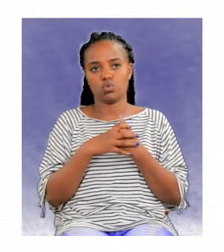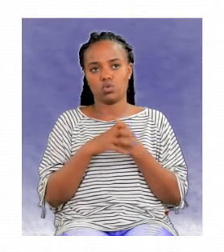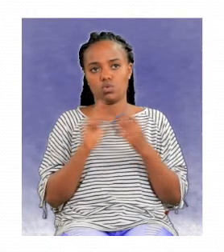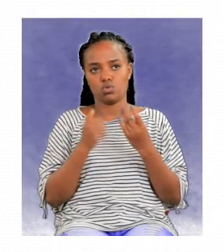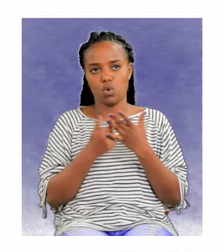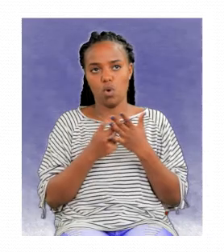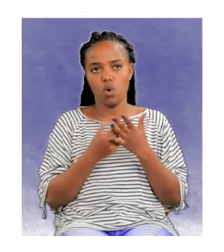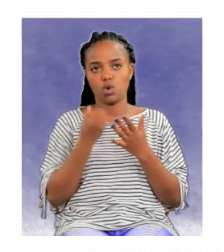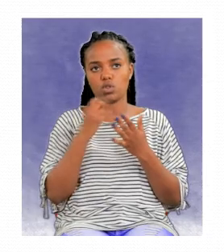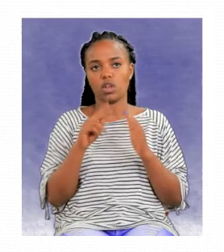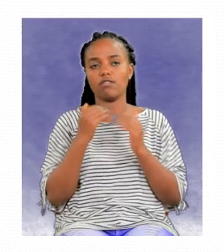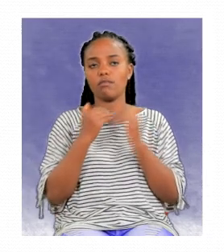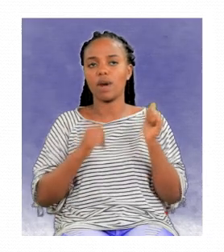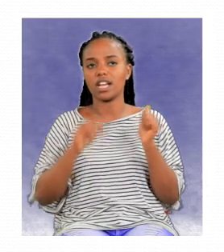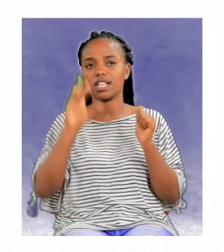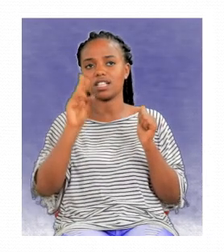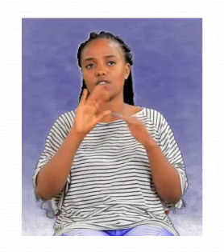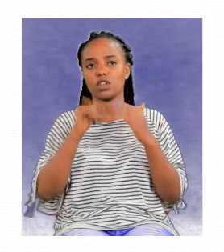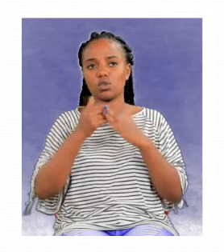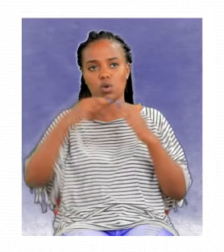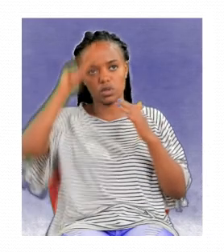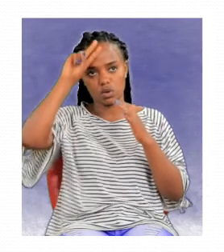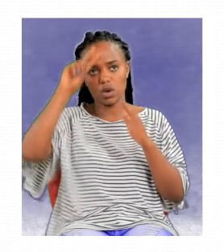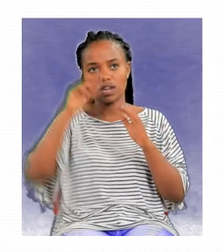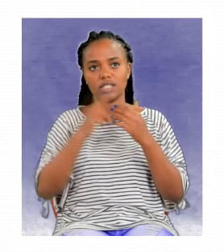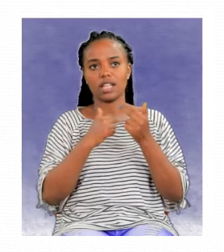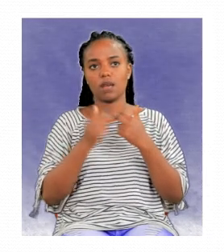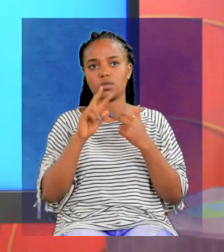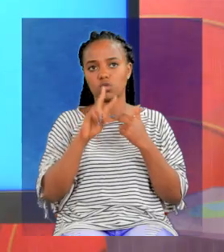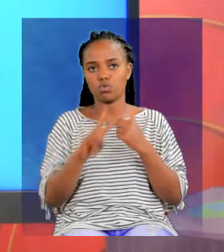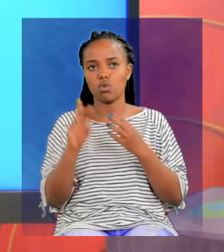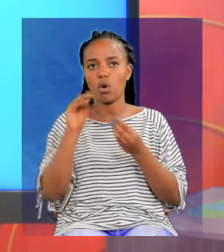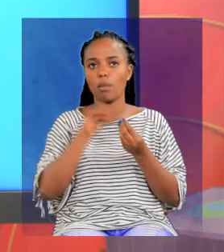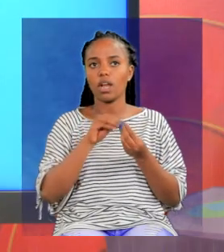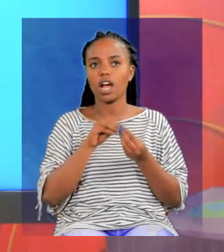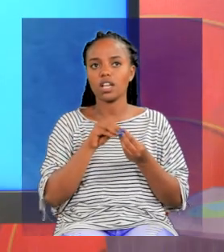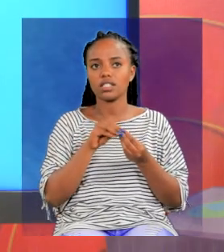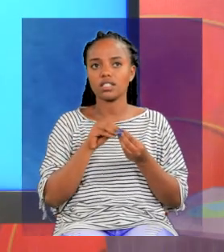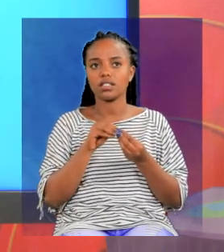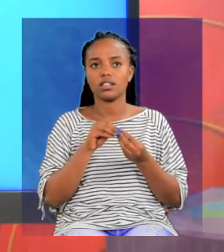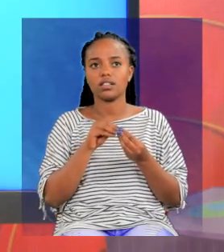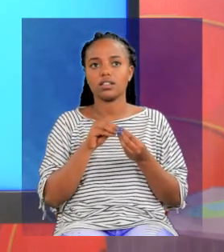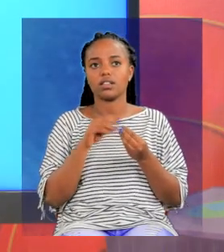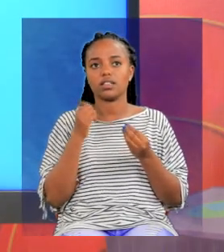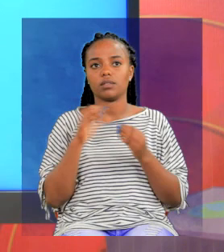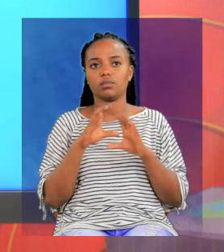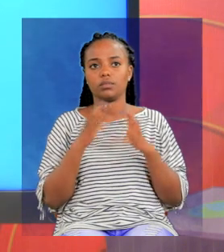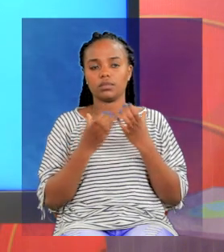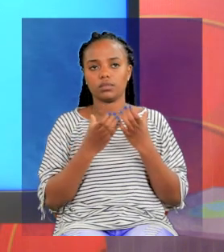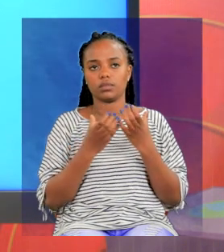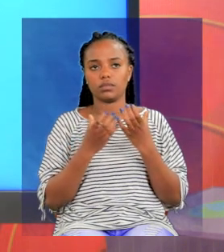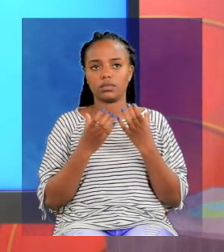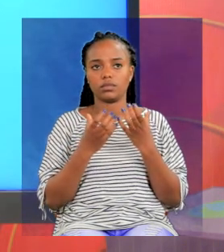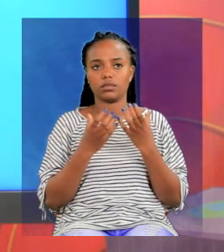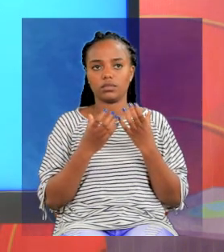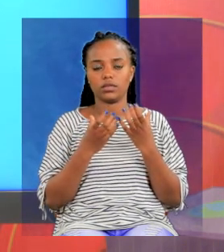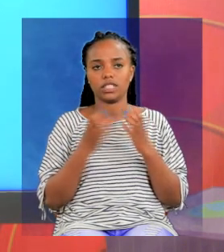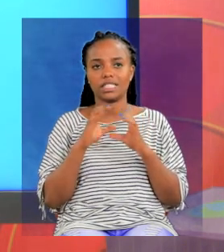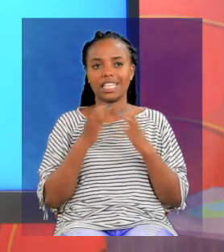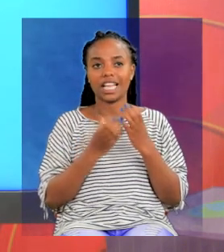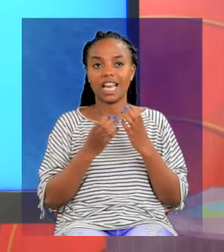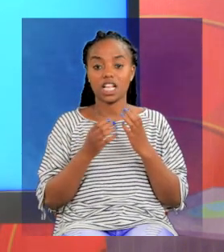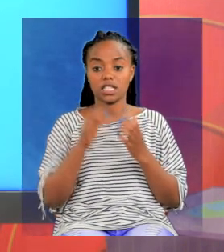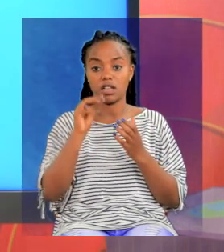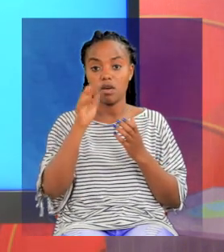So, 12 minus 7, the whole squared times 2. Plus, for next class, the class mark